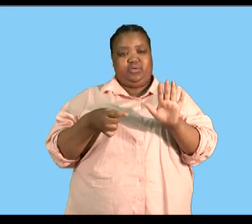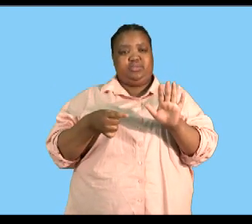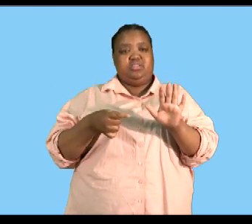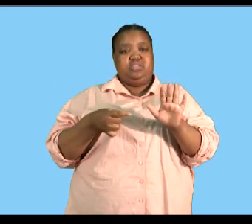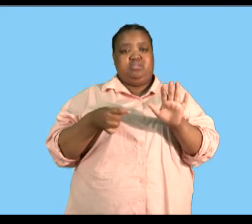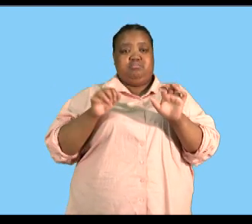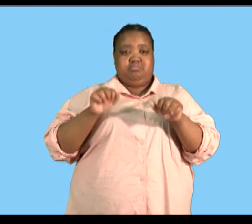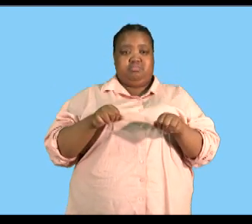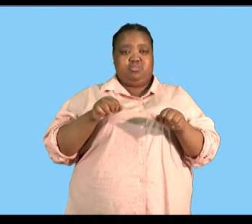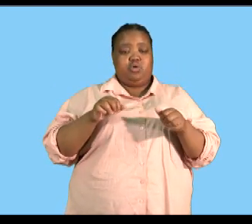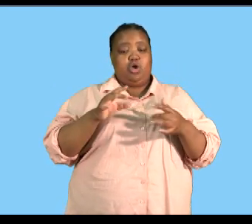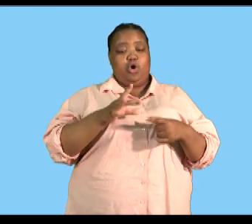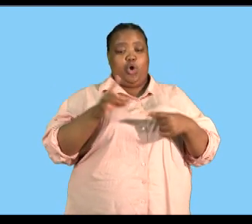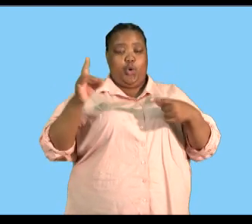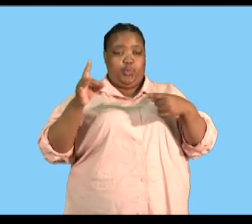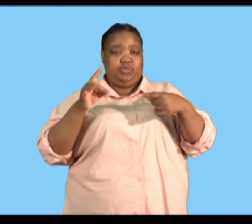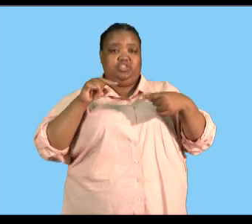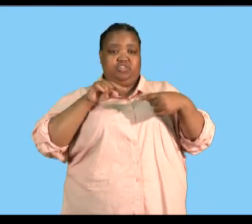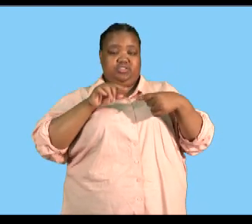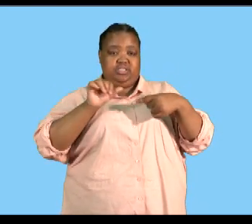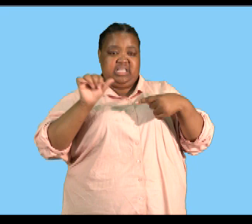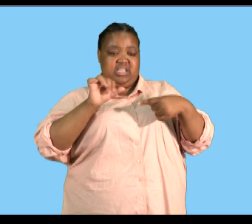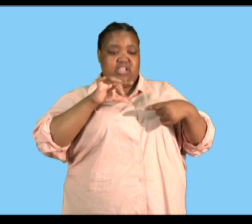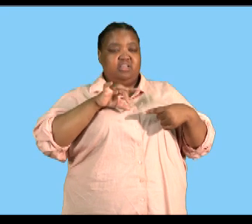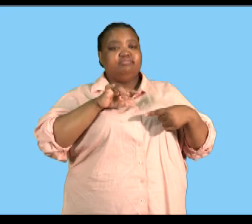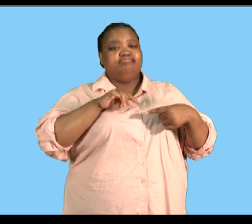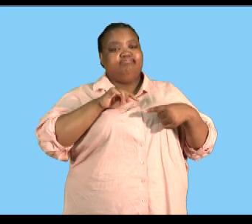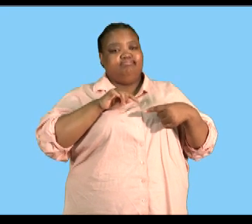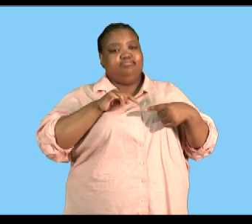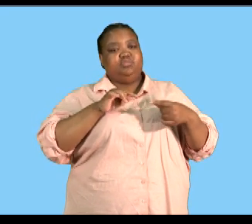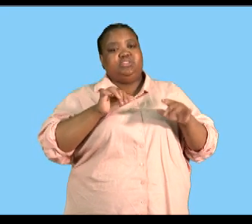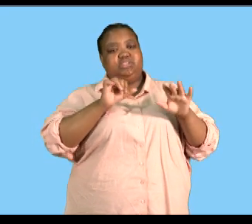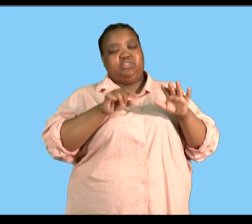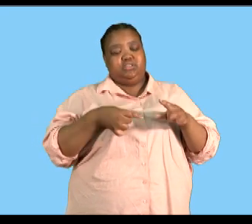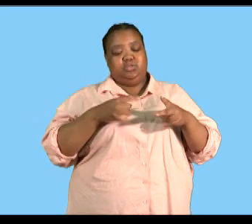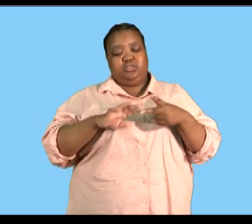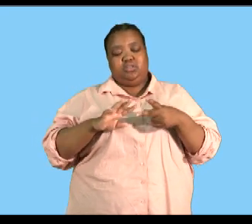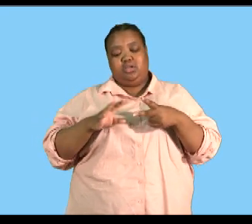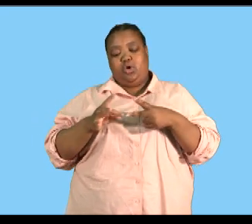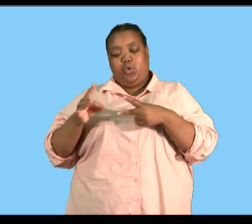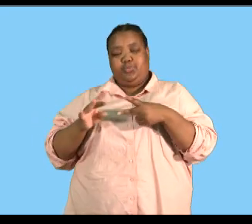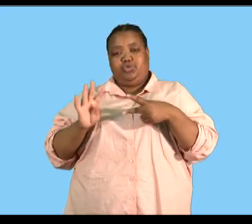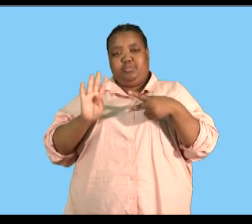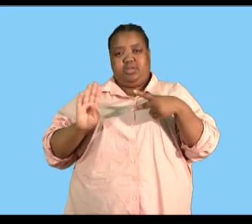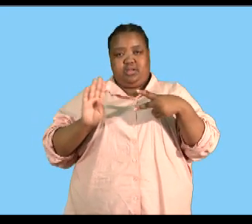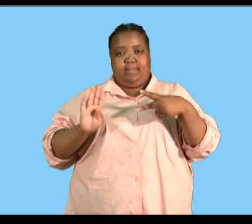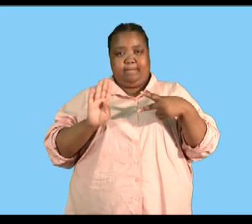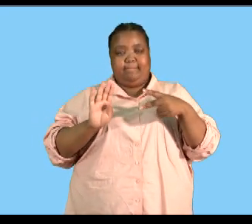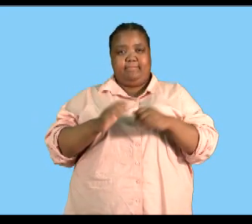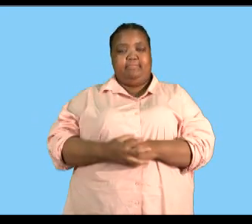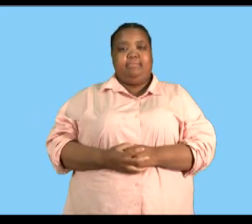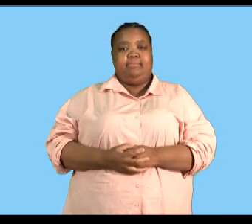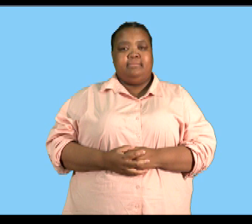6,000 if they choose option A. Then we go to option B. For option